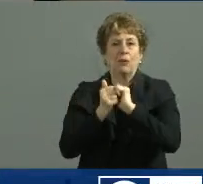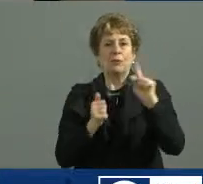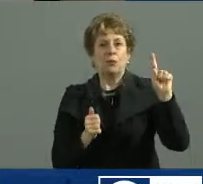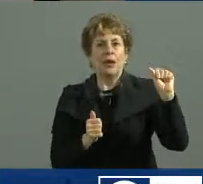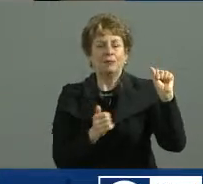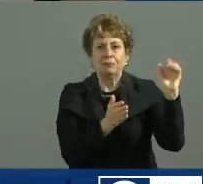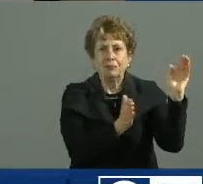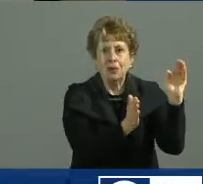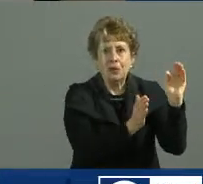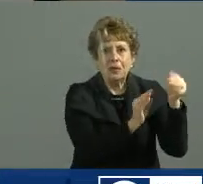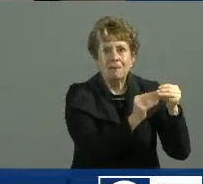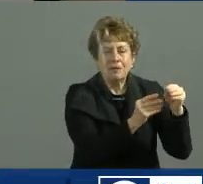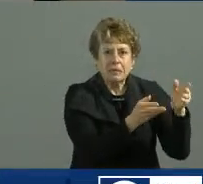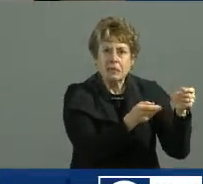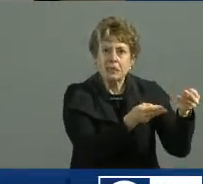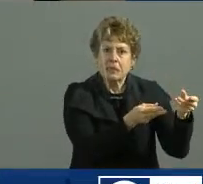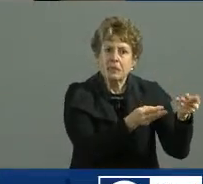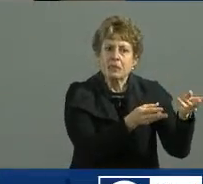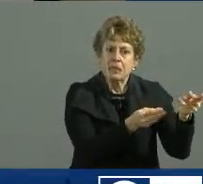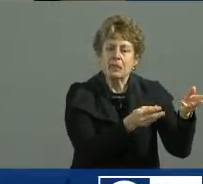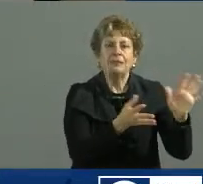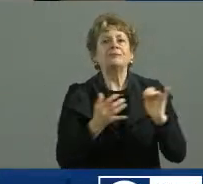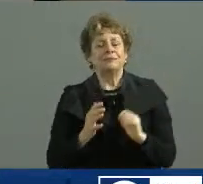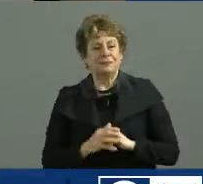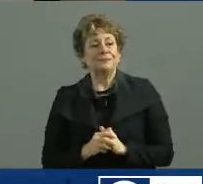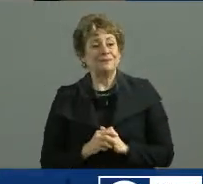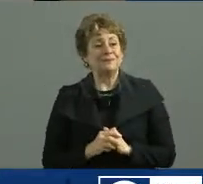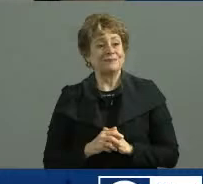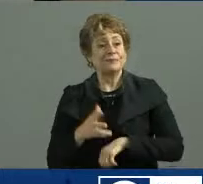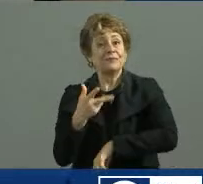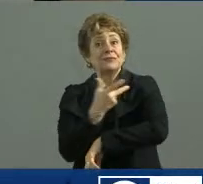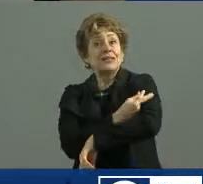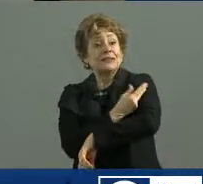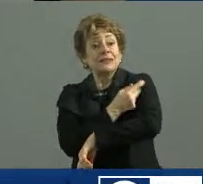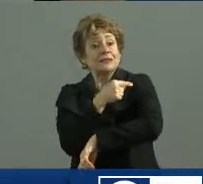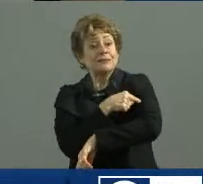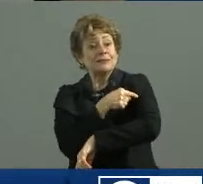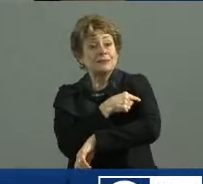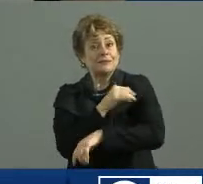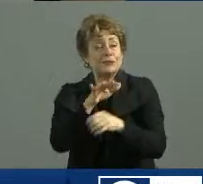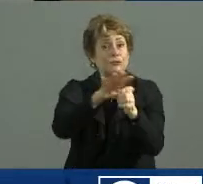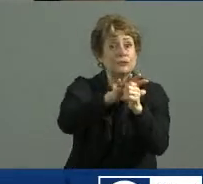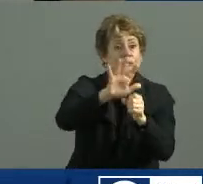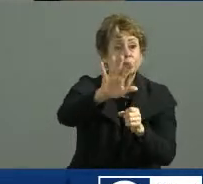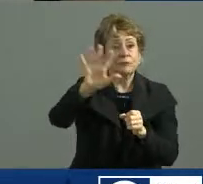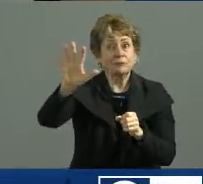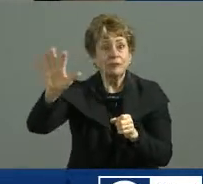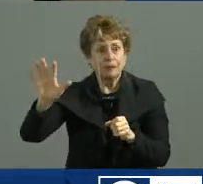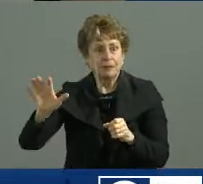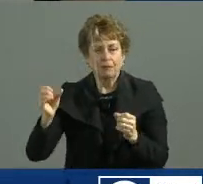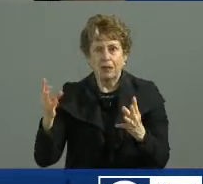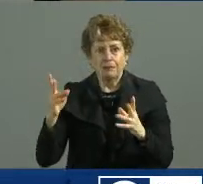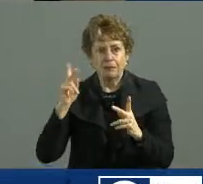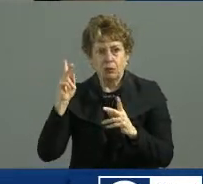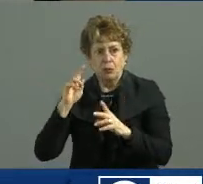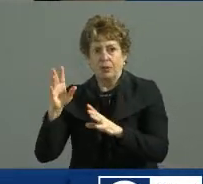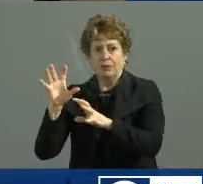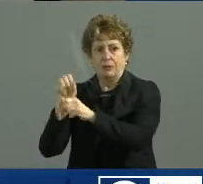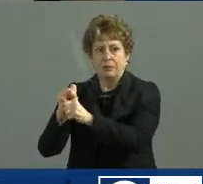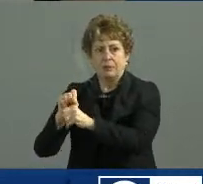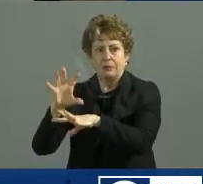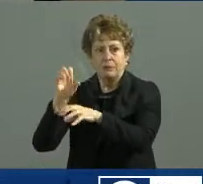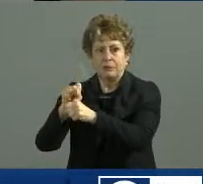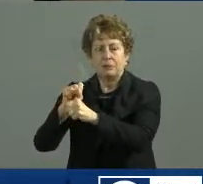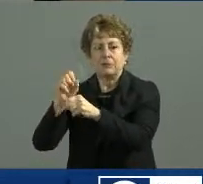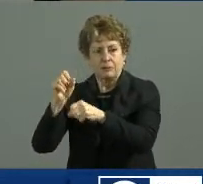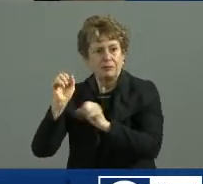With the Maricopa County pod, or the vaccination sites reporting strong bookings for the coming weeks, we are working